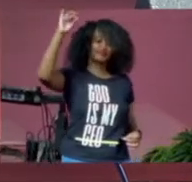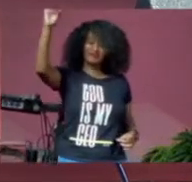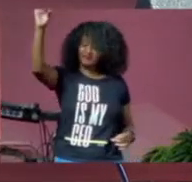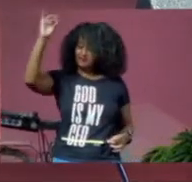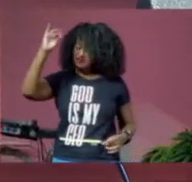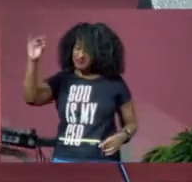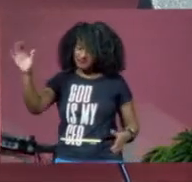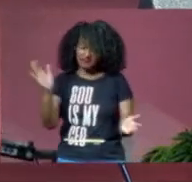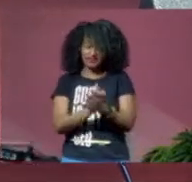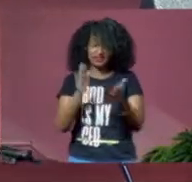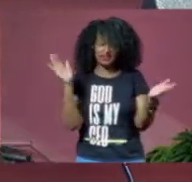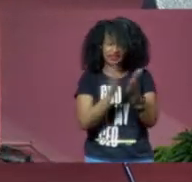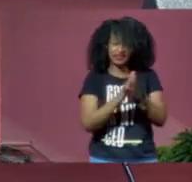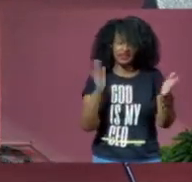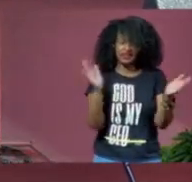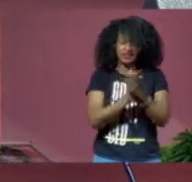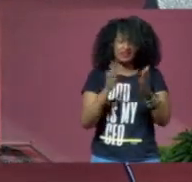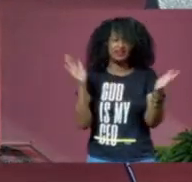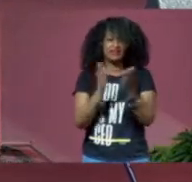soul.